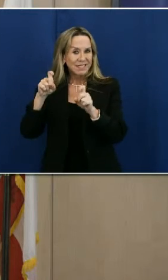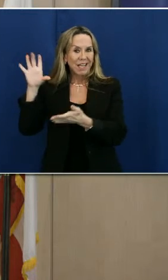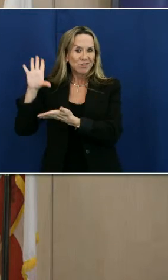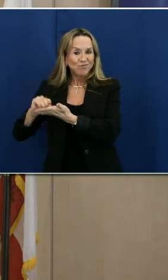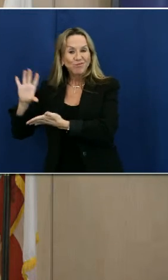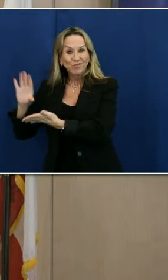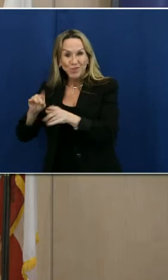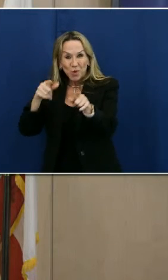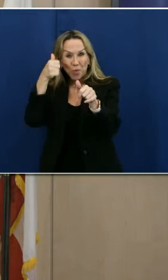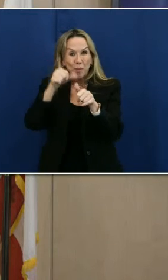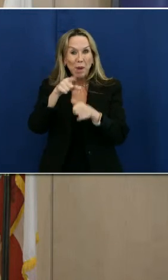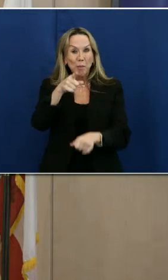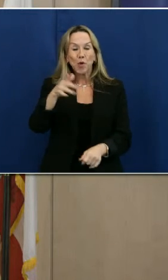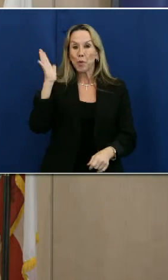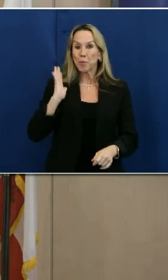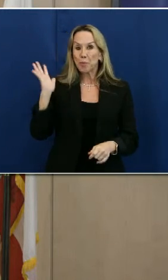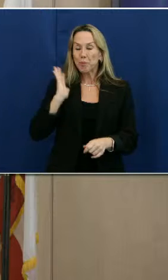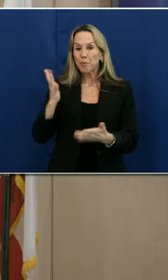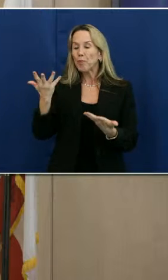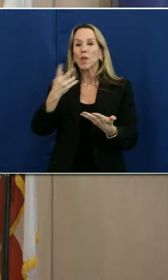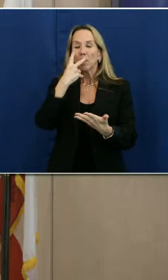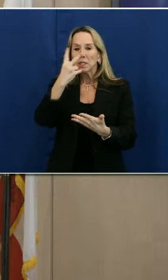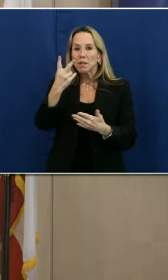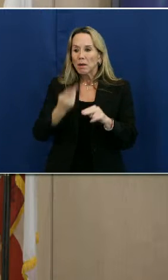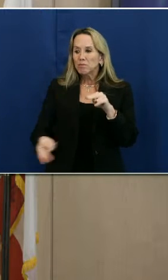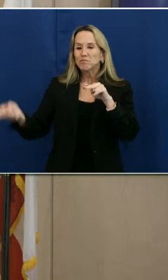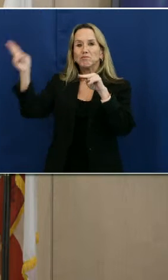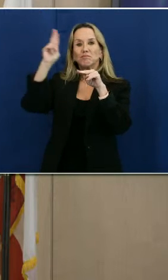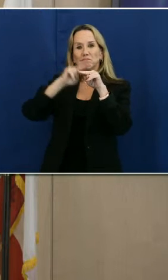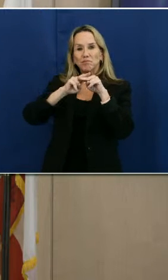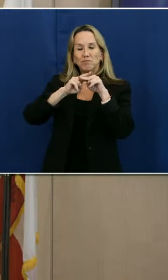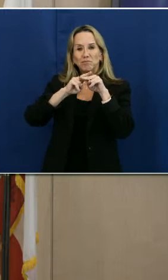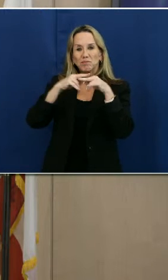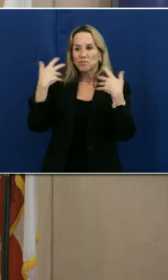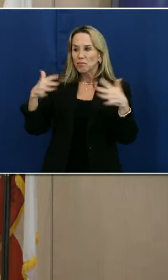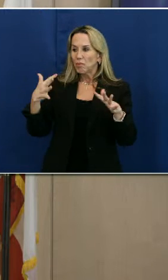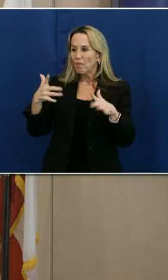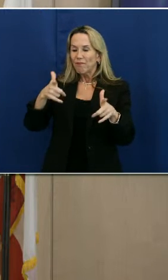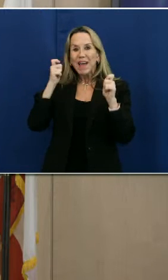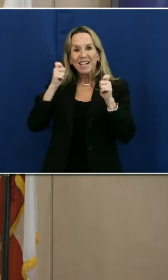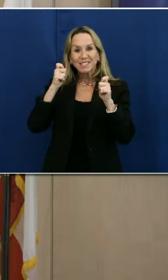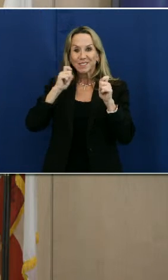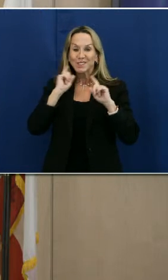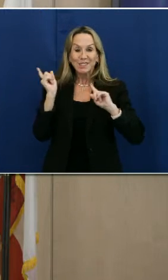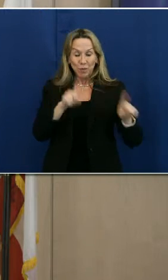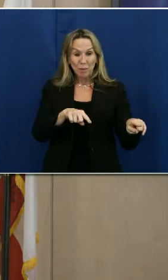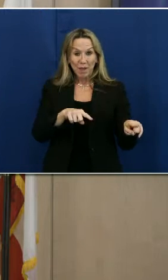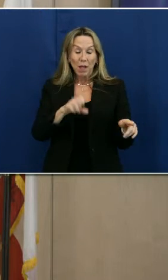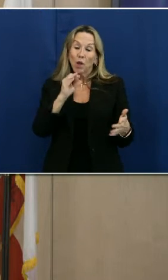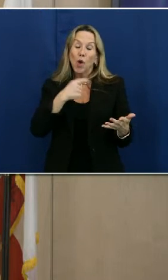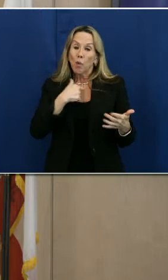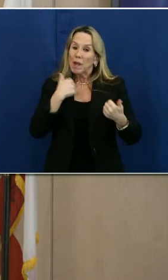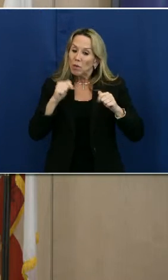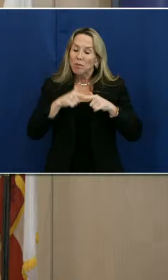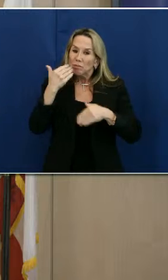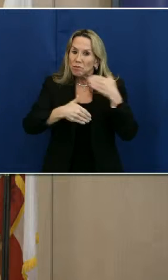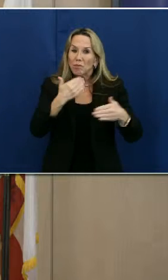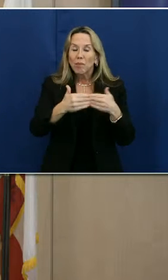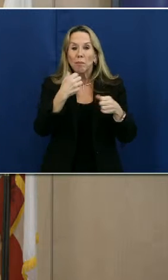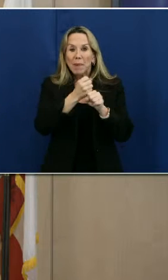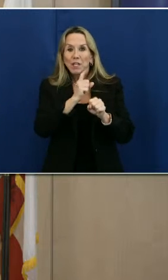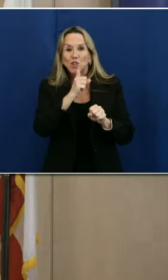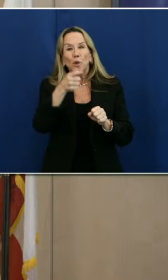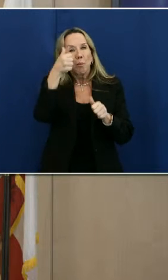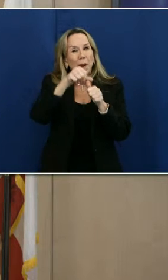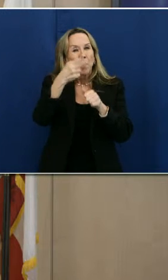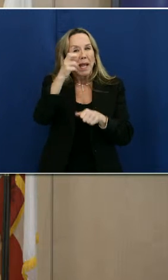And you'll remember back a while, we saw a significant rise in the turnaround time. We moved rapidly to try and address that. We obviously brought on Helix.